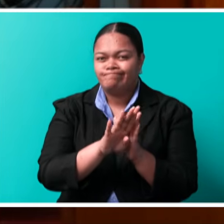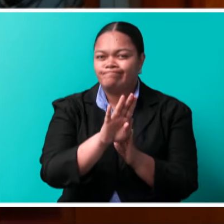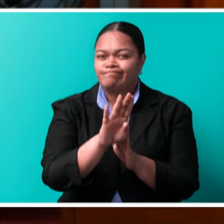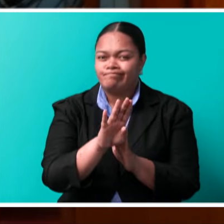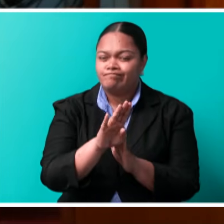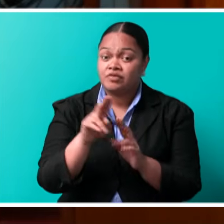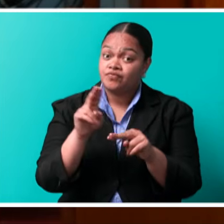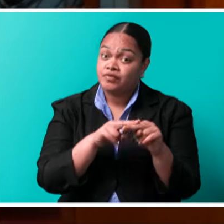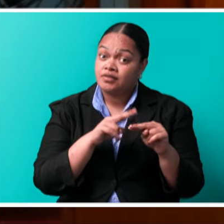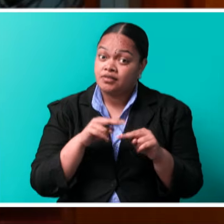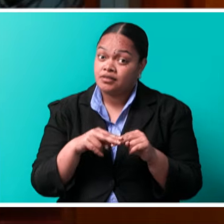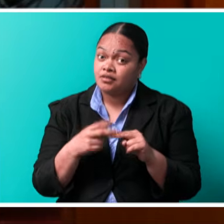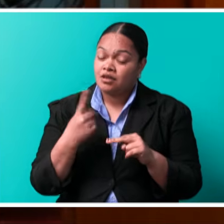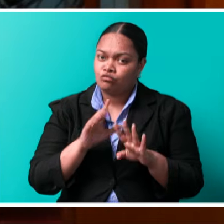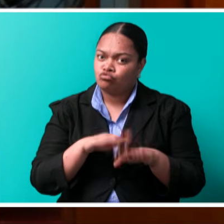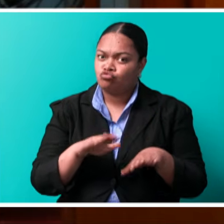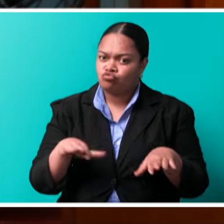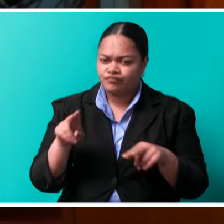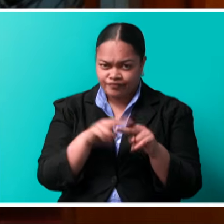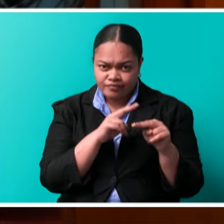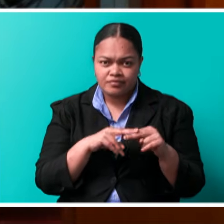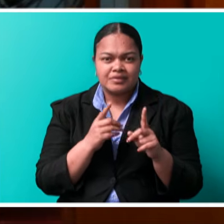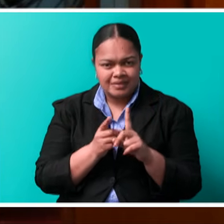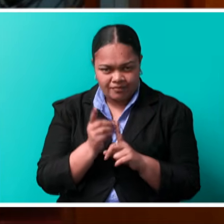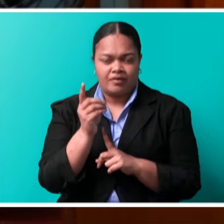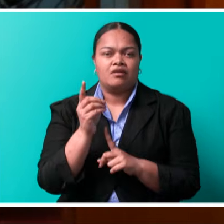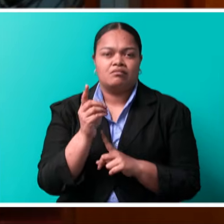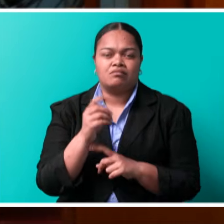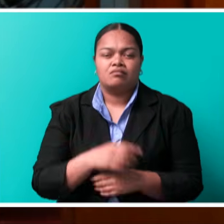children will inherit. We acknowledge also the